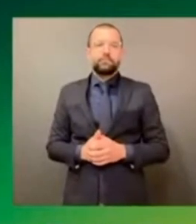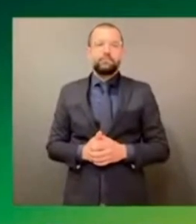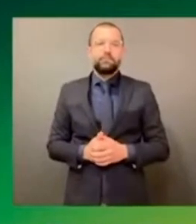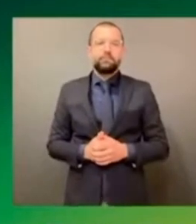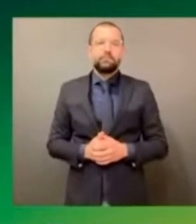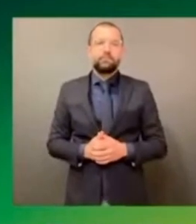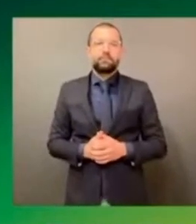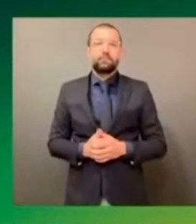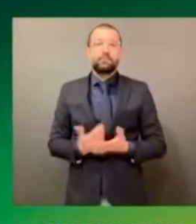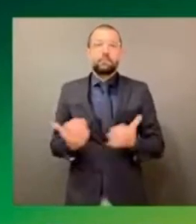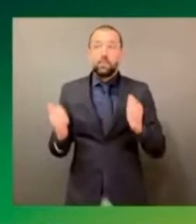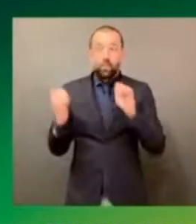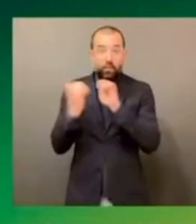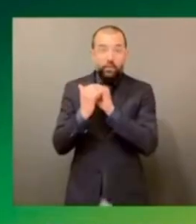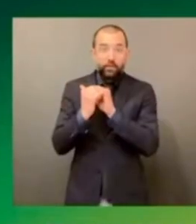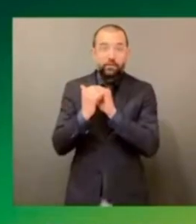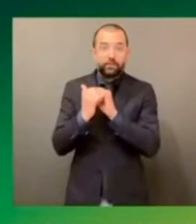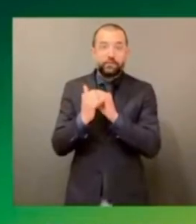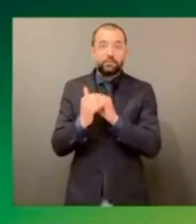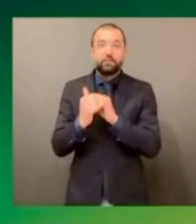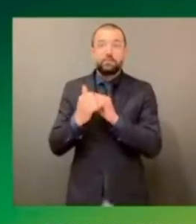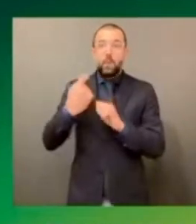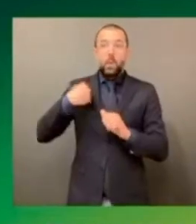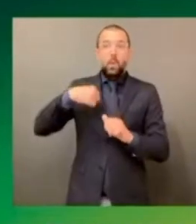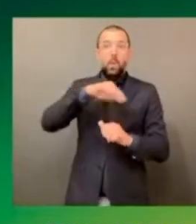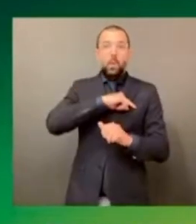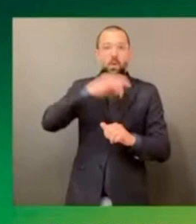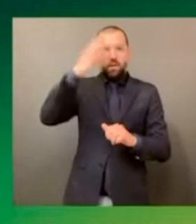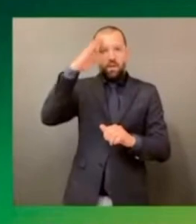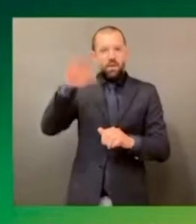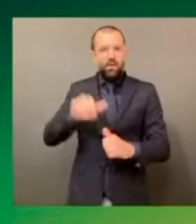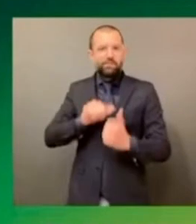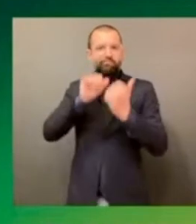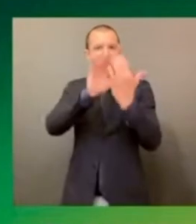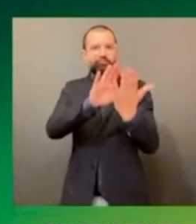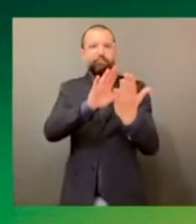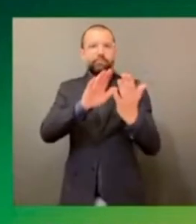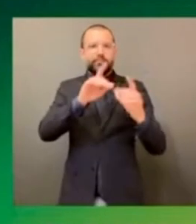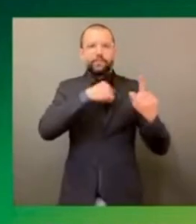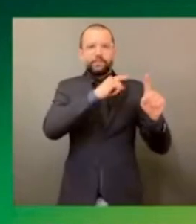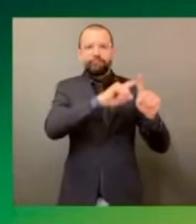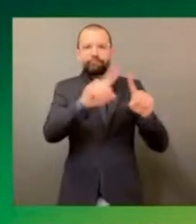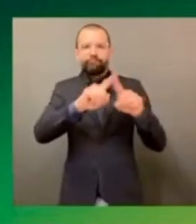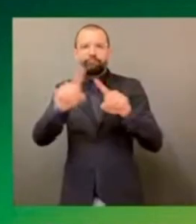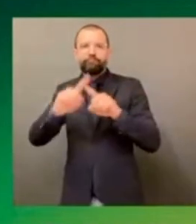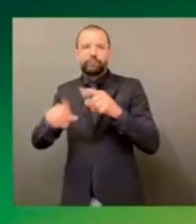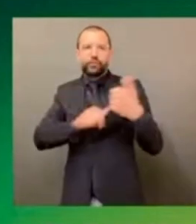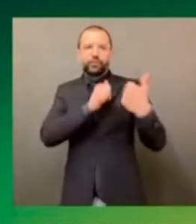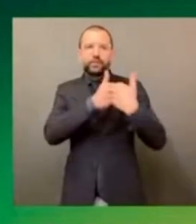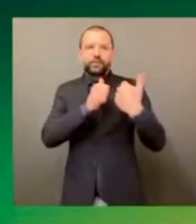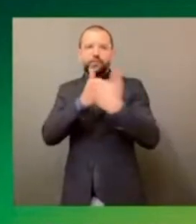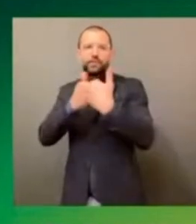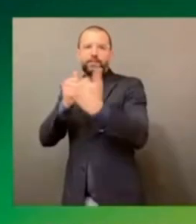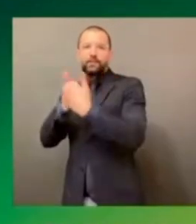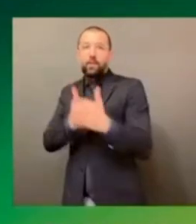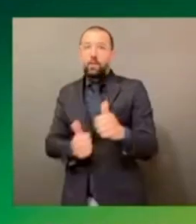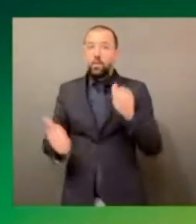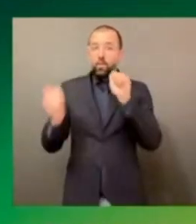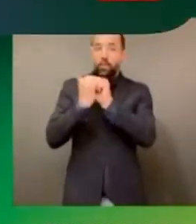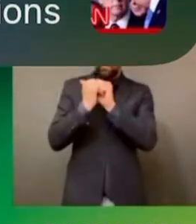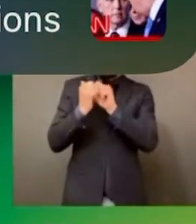Together, we will address the challenges we face and the incredible opportunities